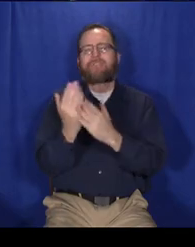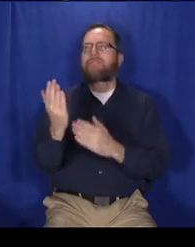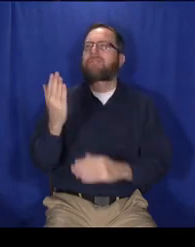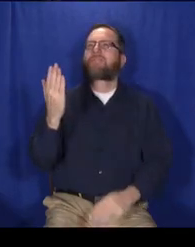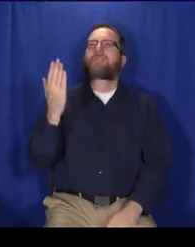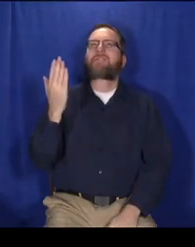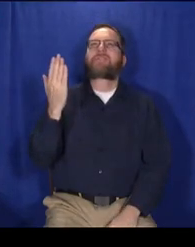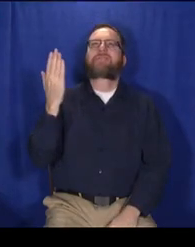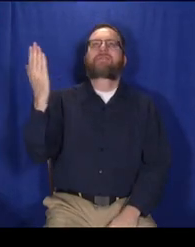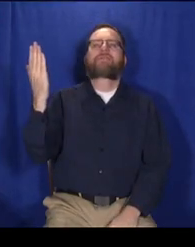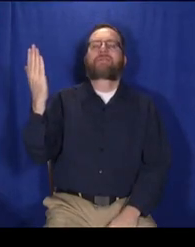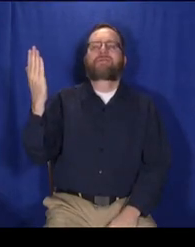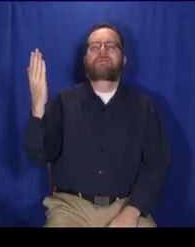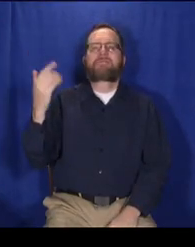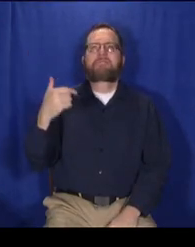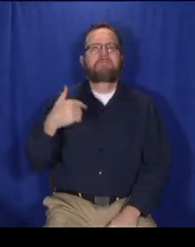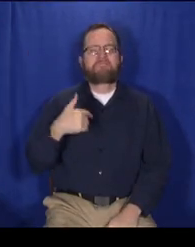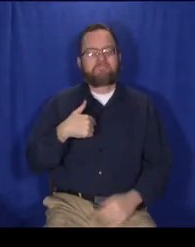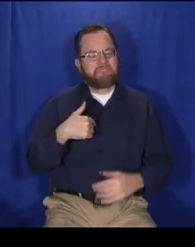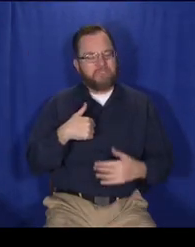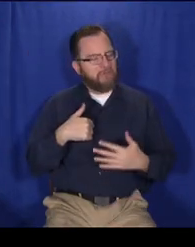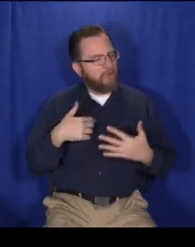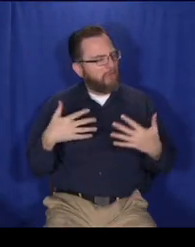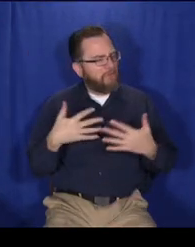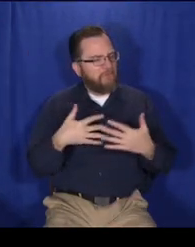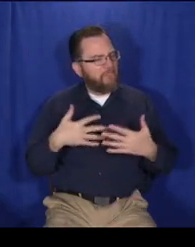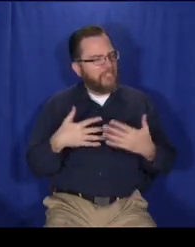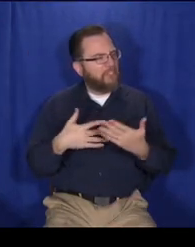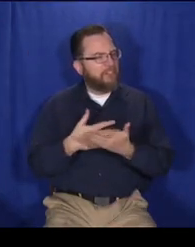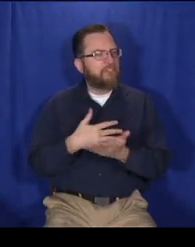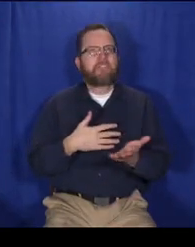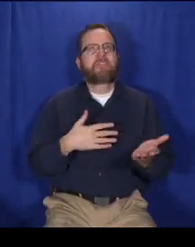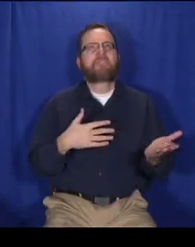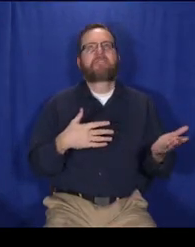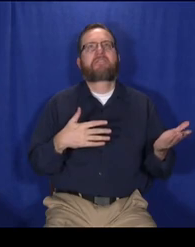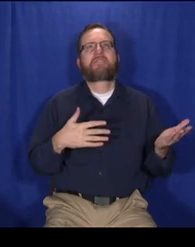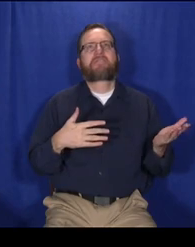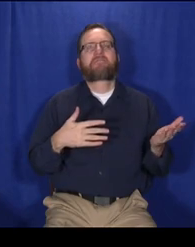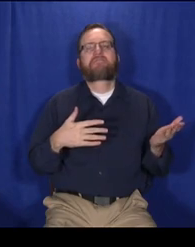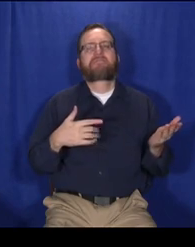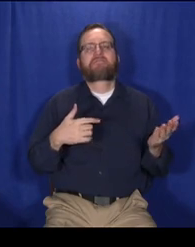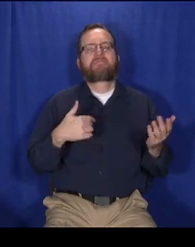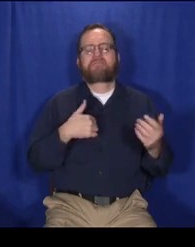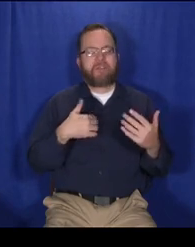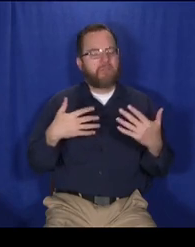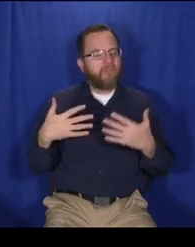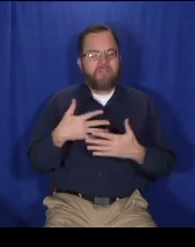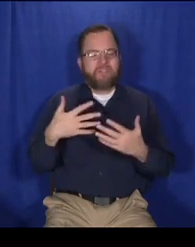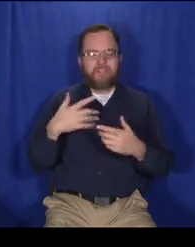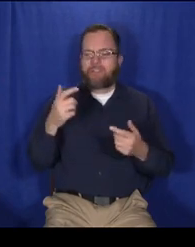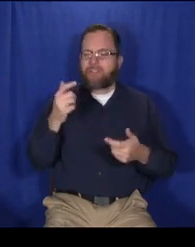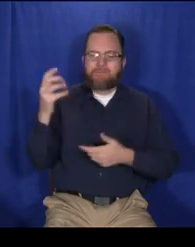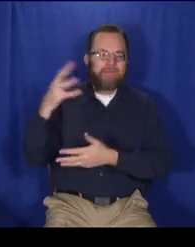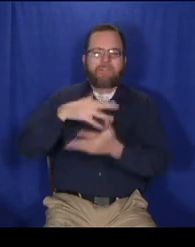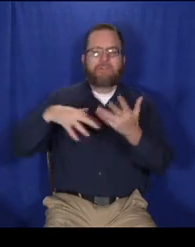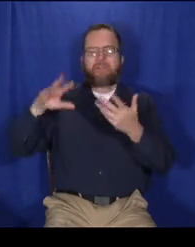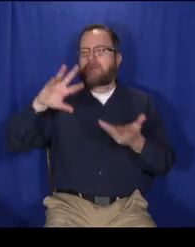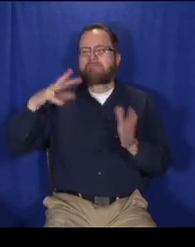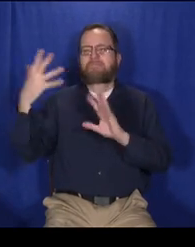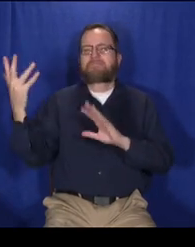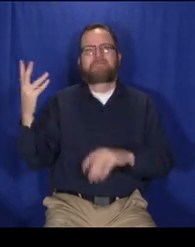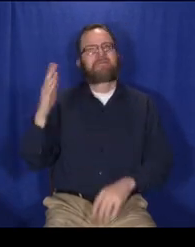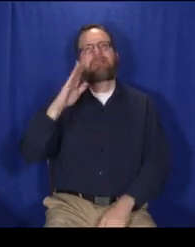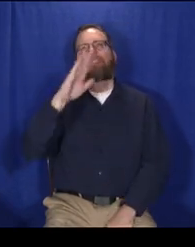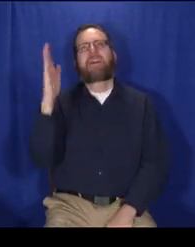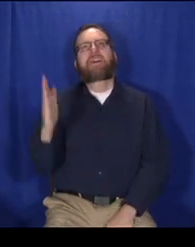Yeah. I will not fear the war, and I will not fear the storm. My help is on the